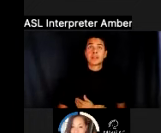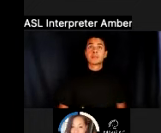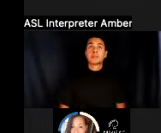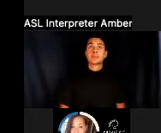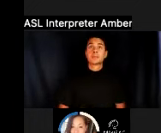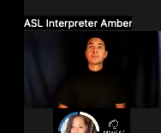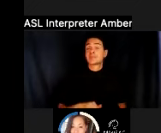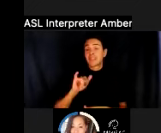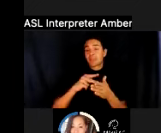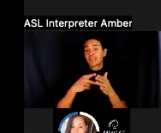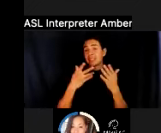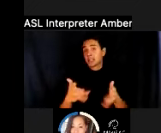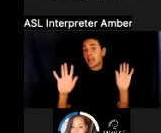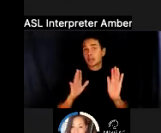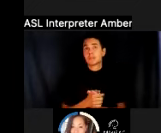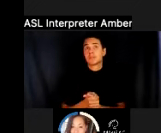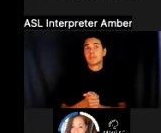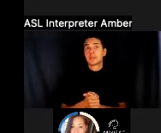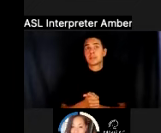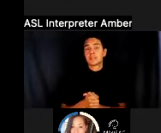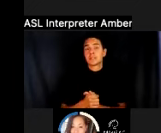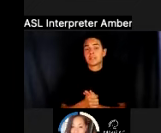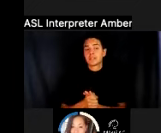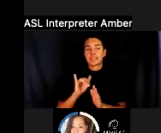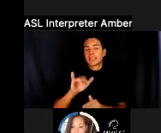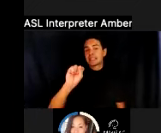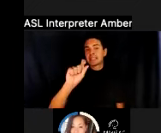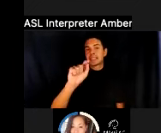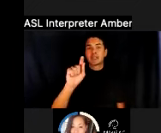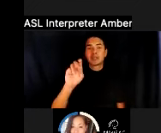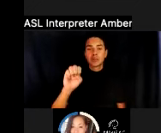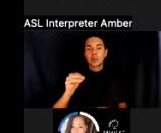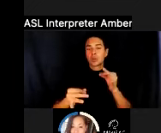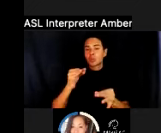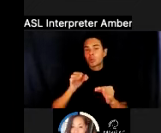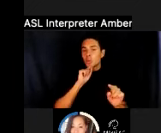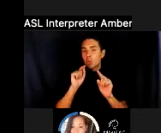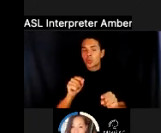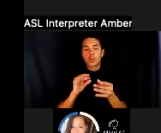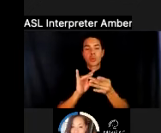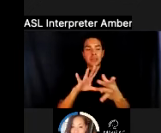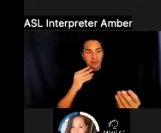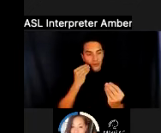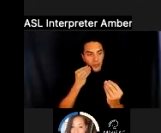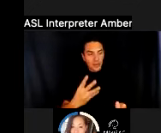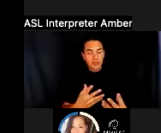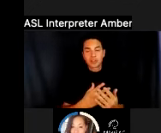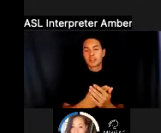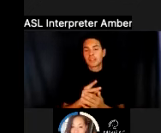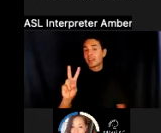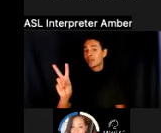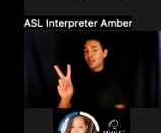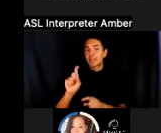that's done. Okay, consent or statute or court order compel and release of information. Victim must